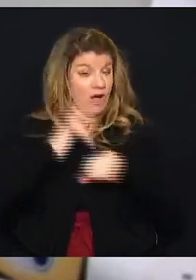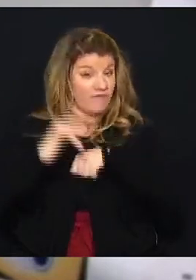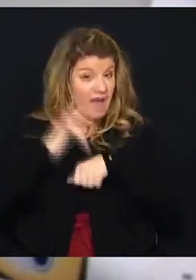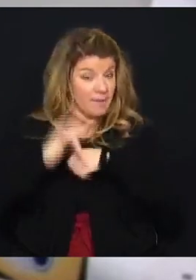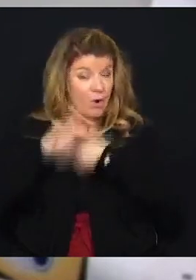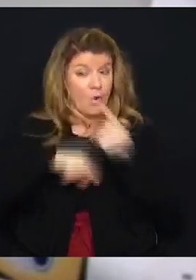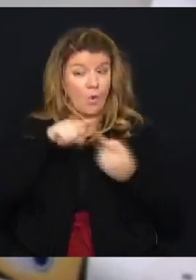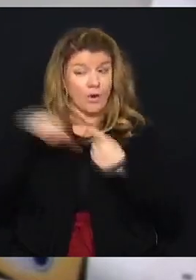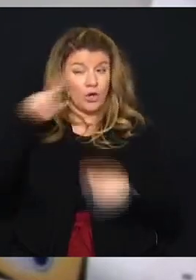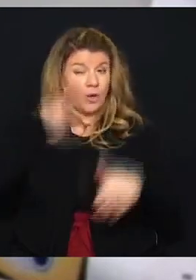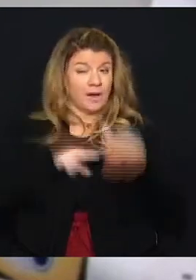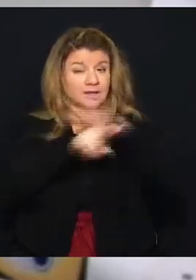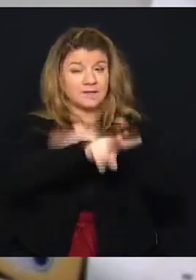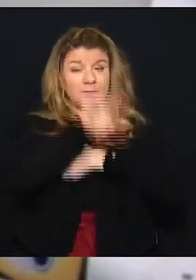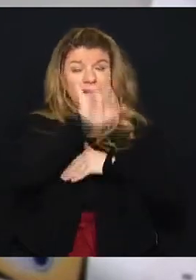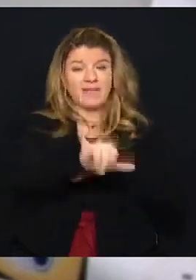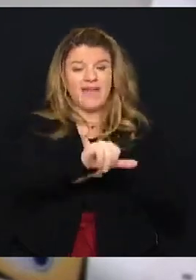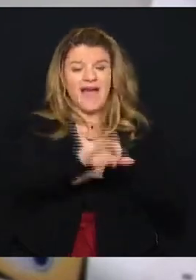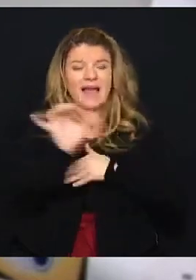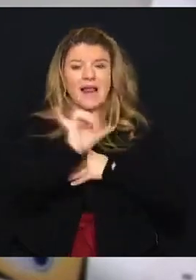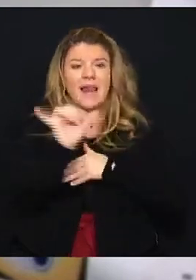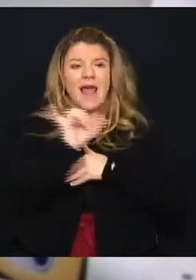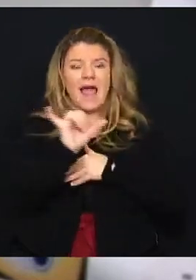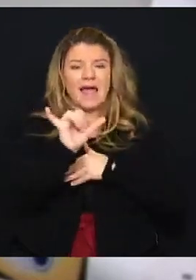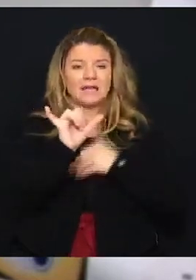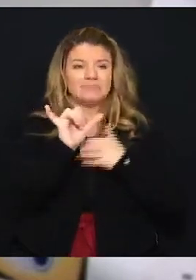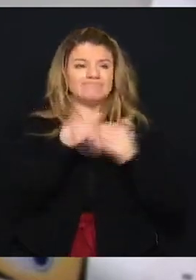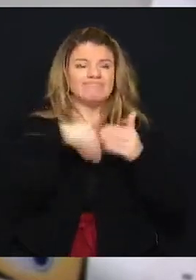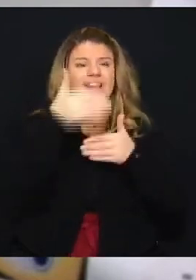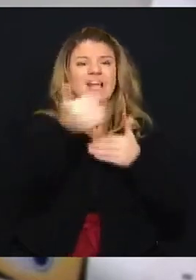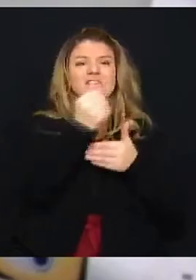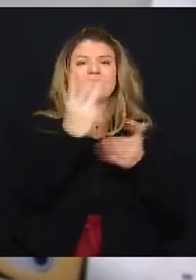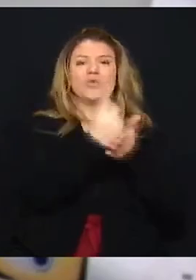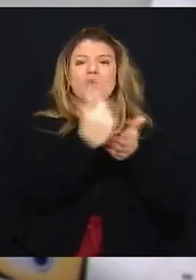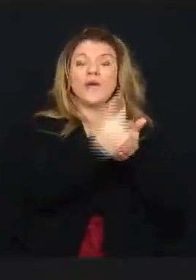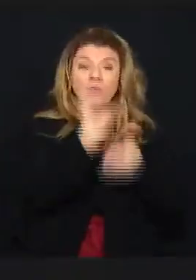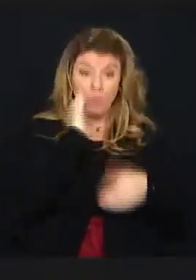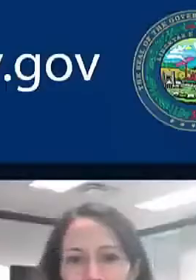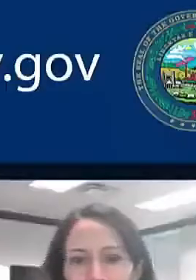you anticipate the supply being like in the coming weeks? Thank you, sir.